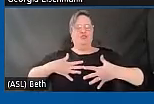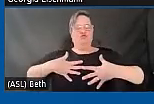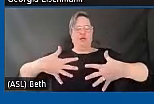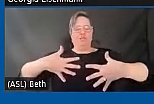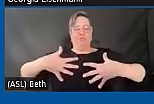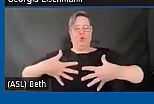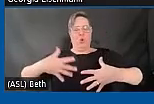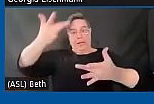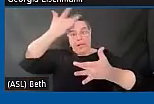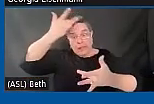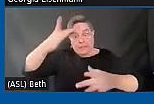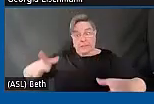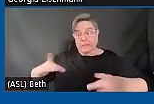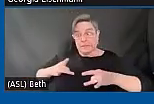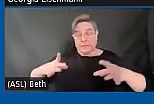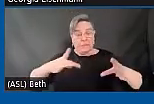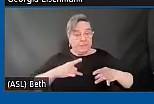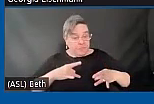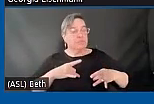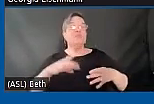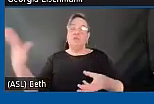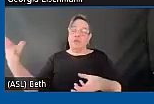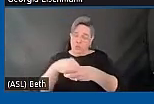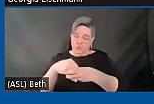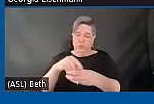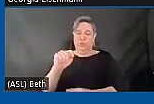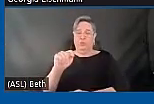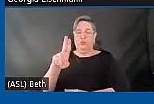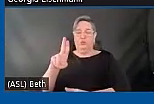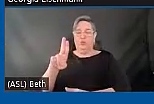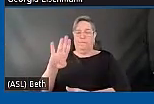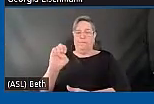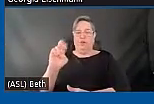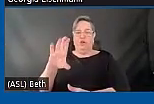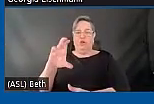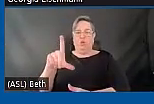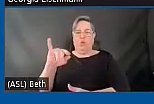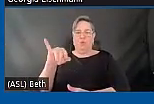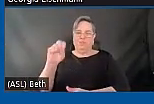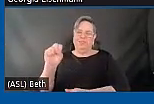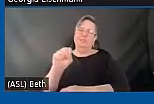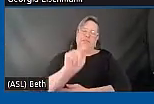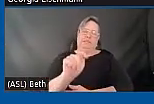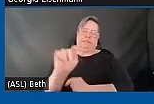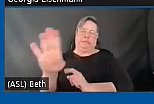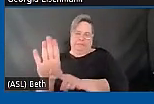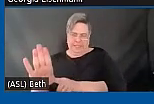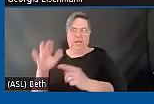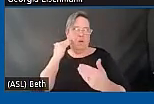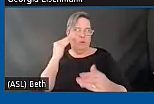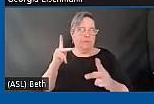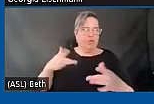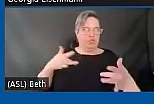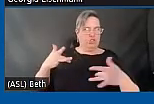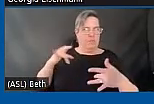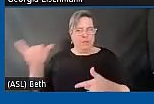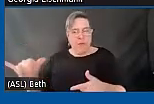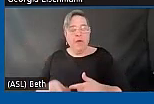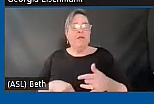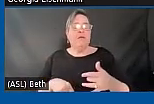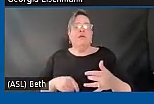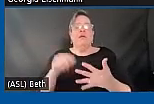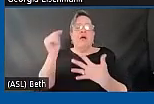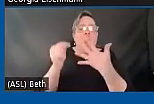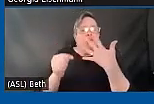little bit, touch on tuberculosis, which is something that folks are concerned about as well, and another infection.